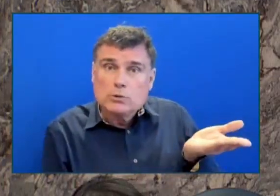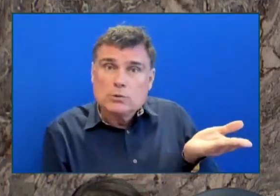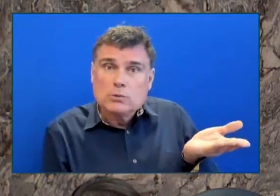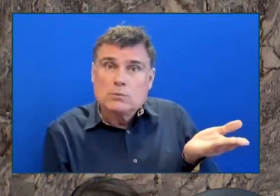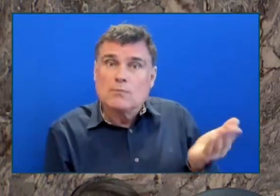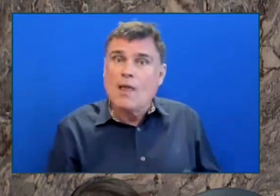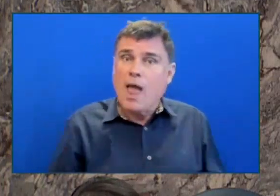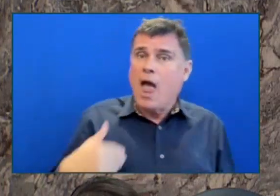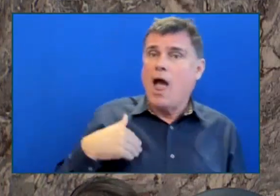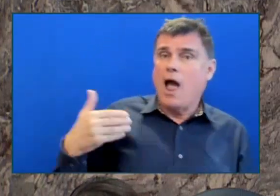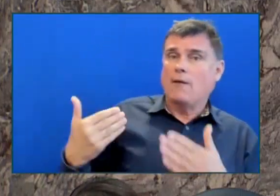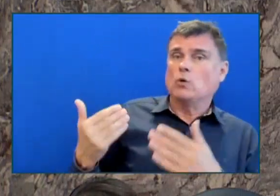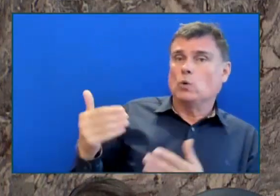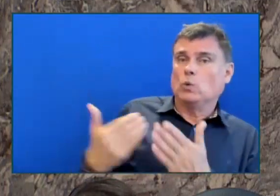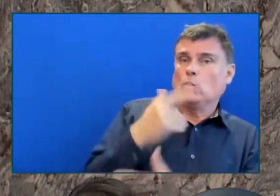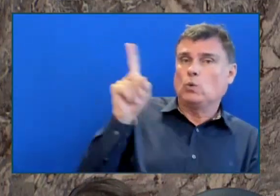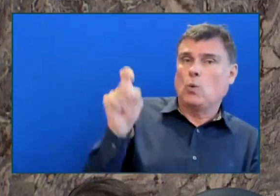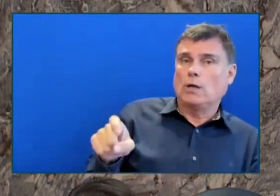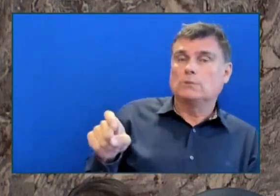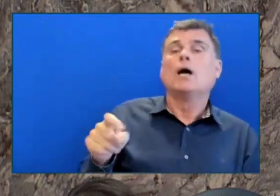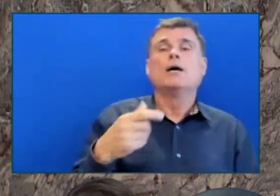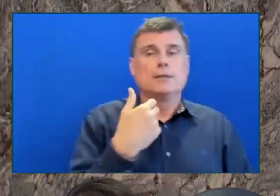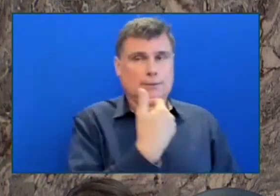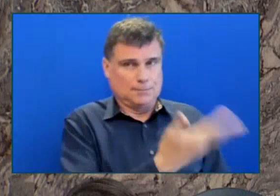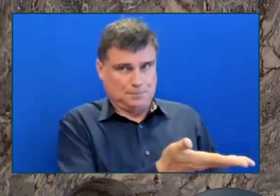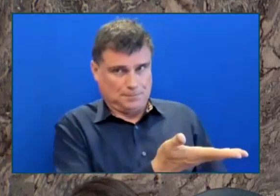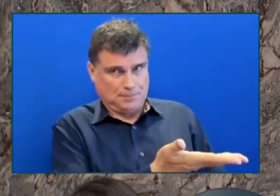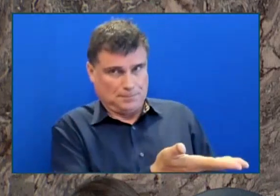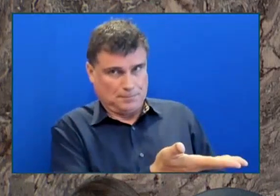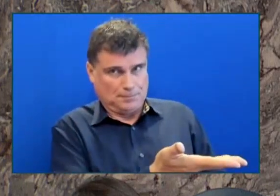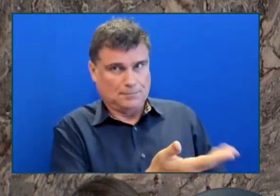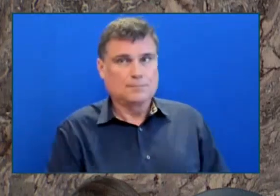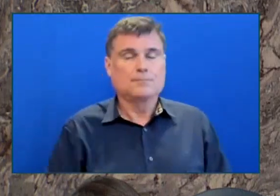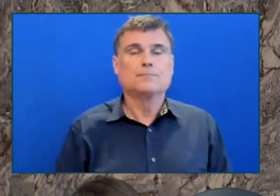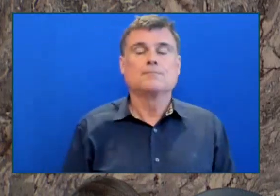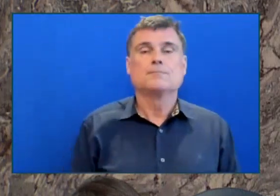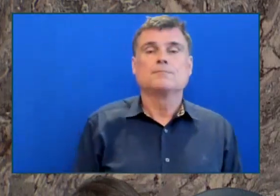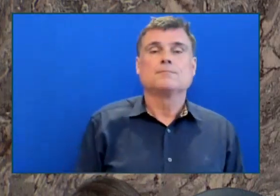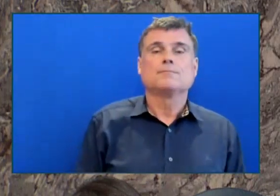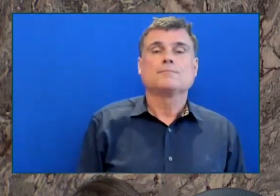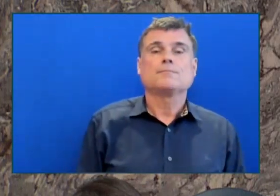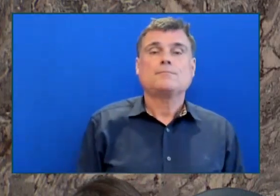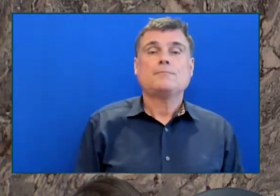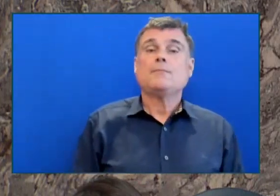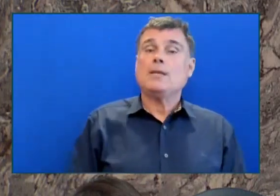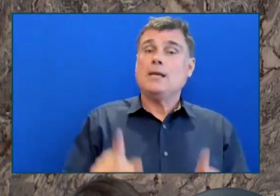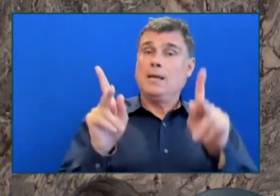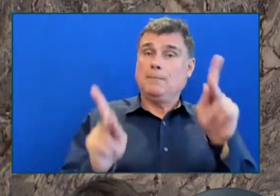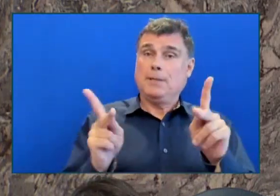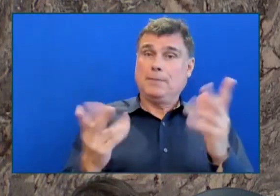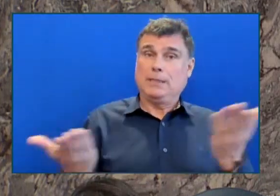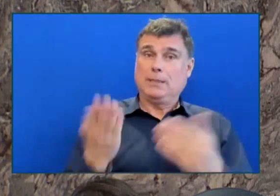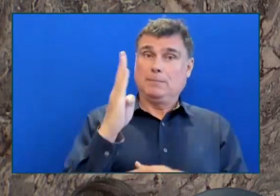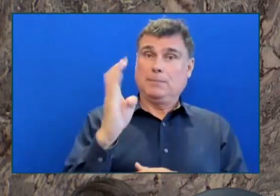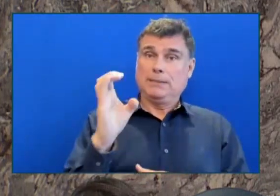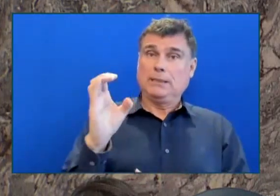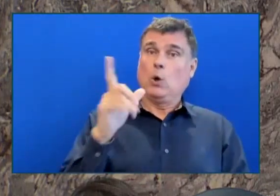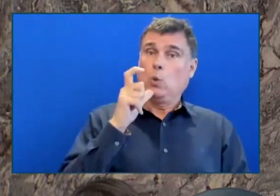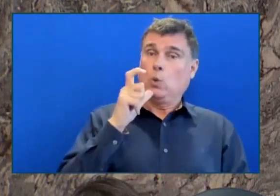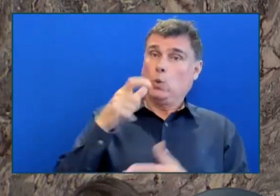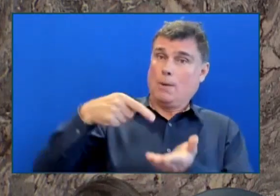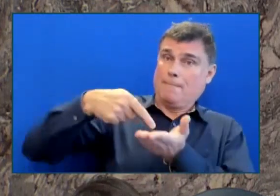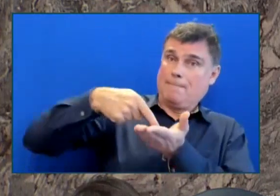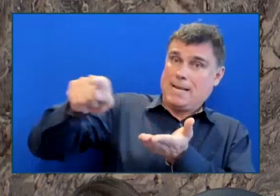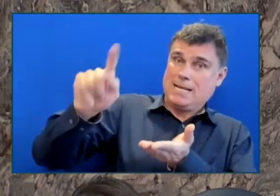Mr. Speaker, the taxpayers of British Columbia deserve accountability. They expect the accountability from all of us in